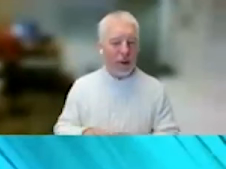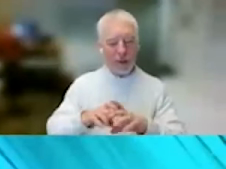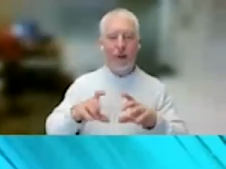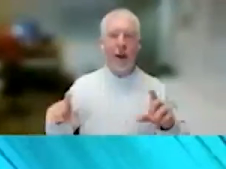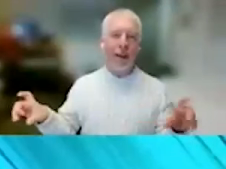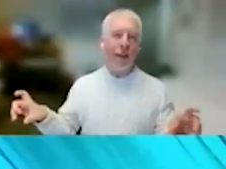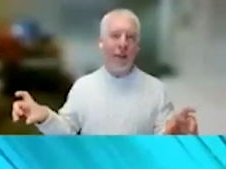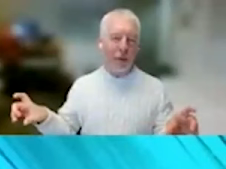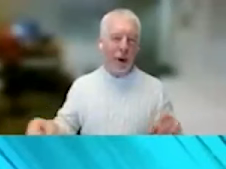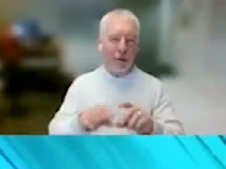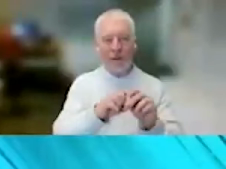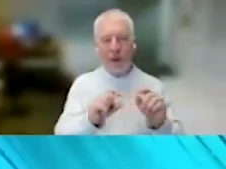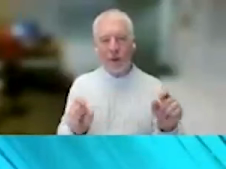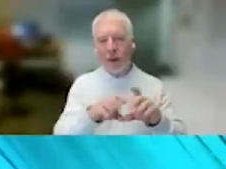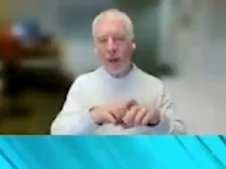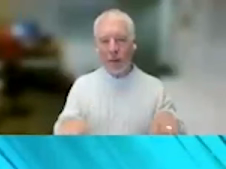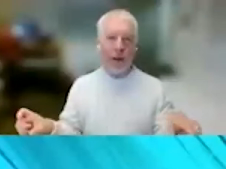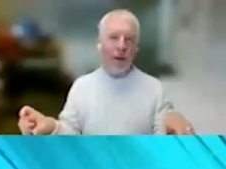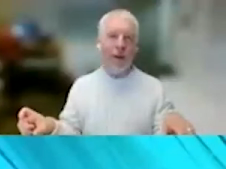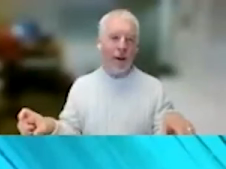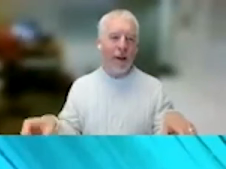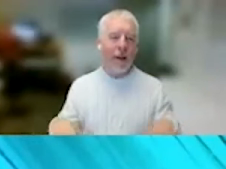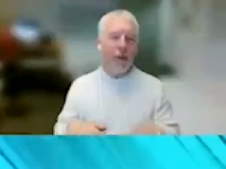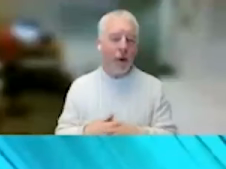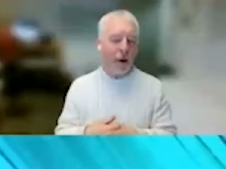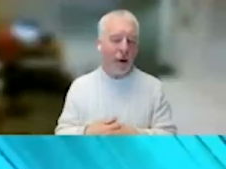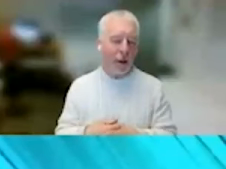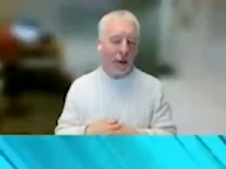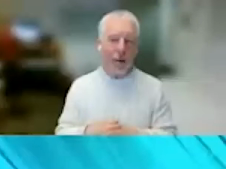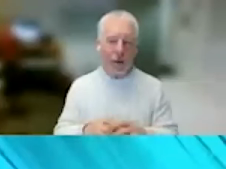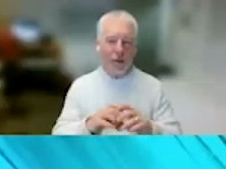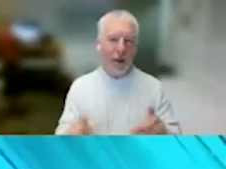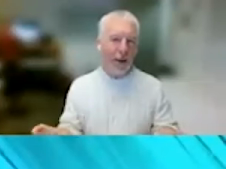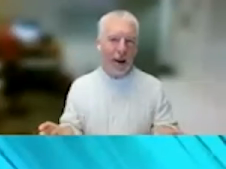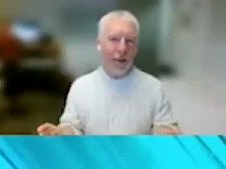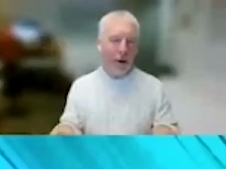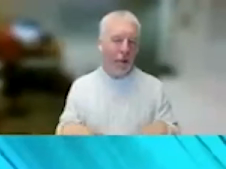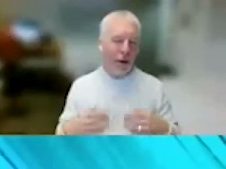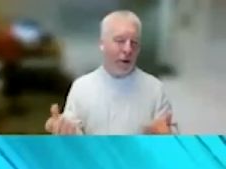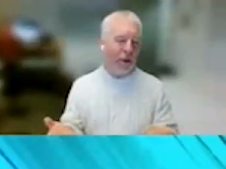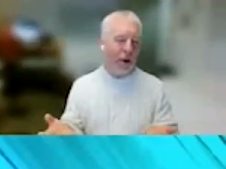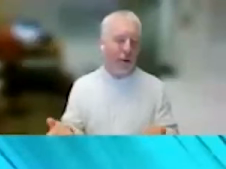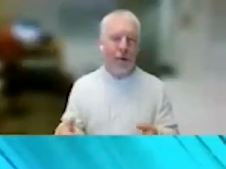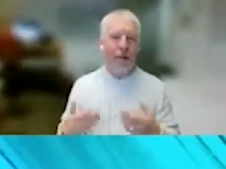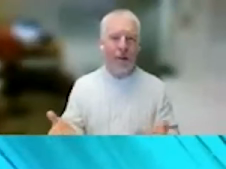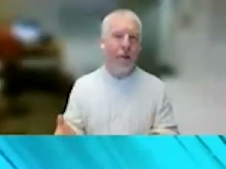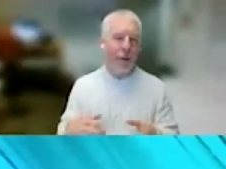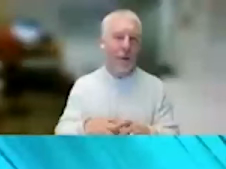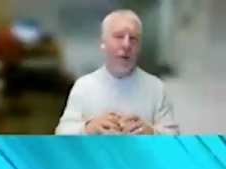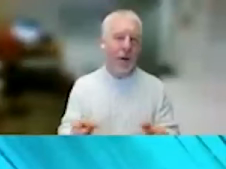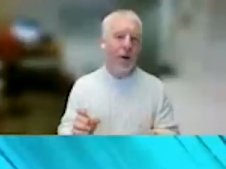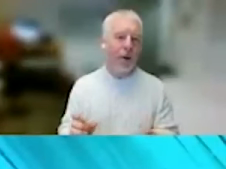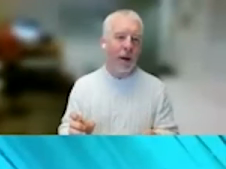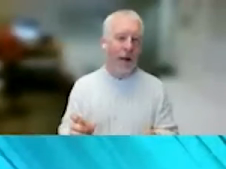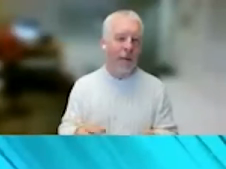is the line that you see on the bottom of a video with the name and the title. Ordinarily, we just see that text and nobody reads it out. We just assume